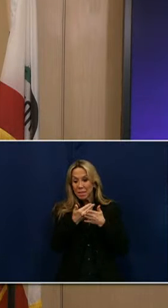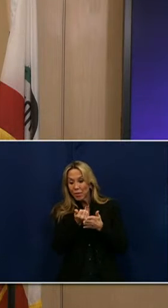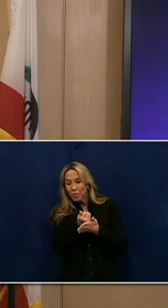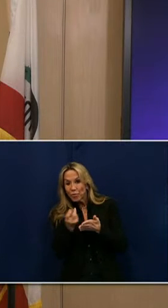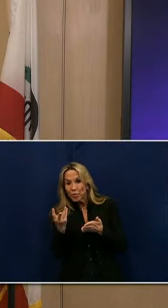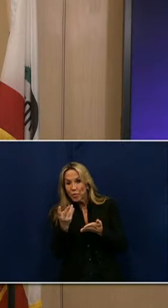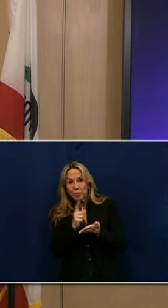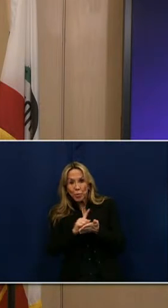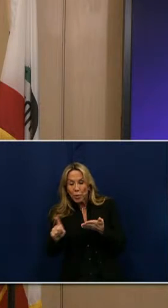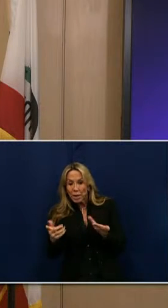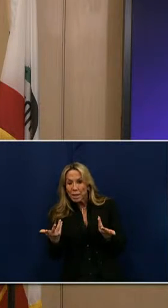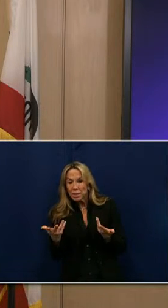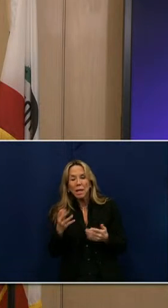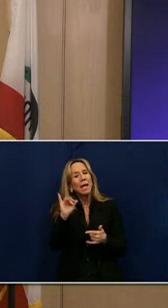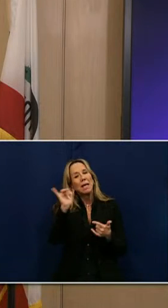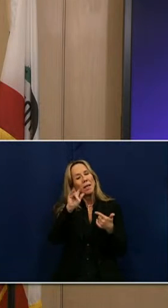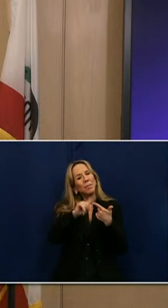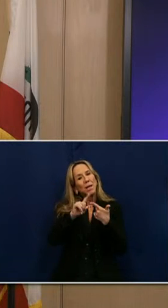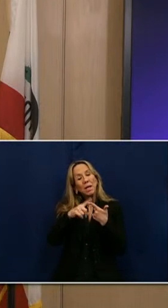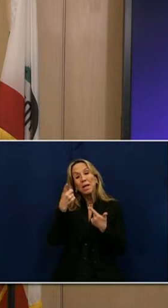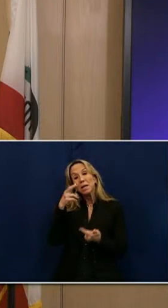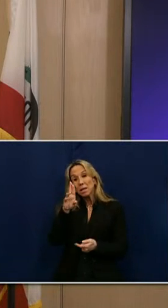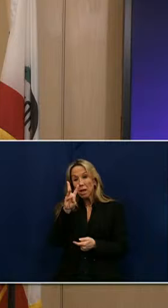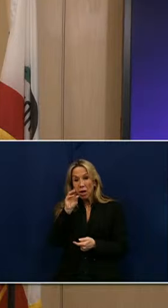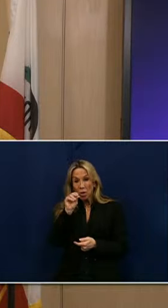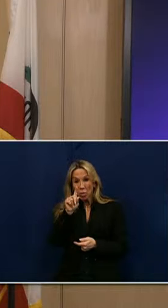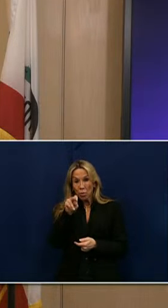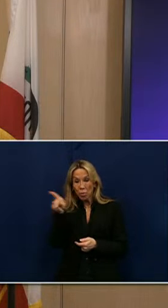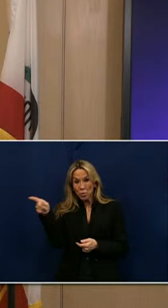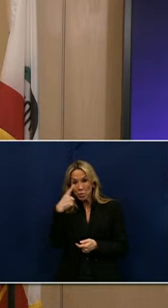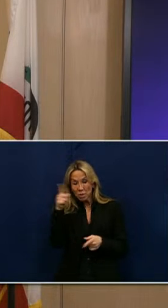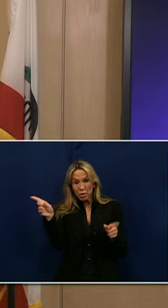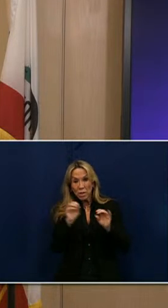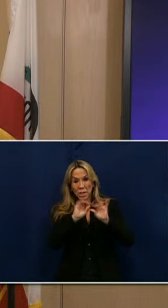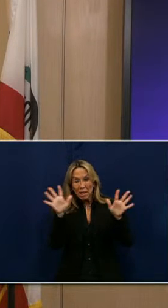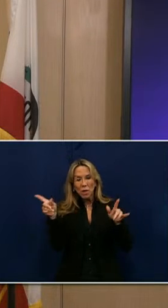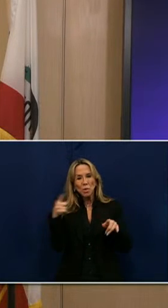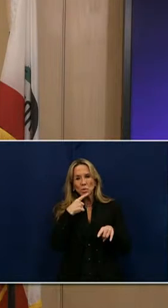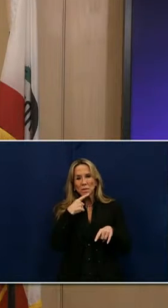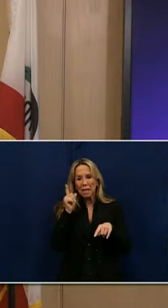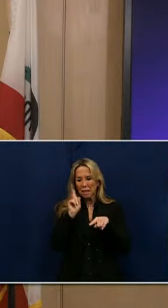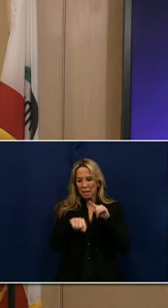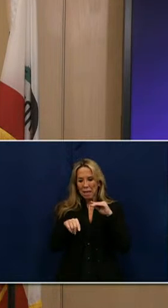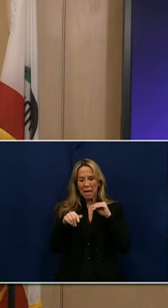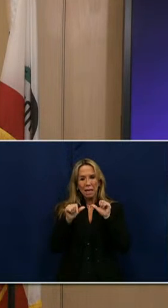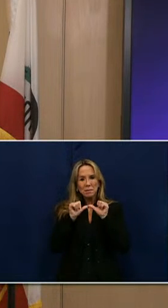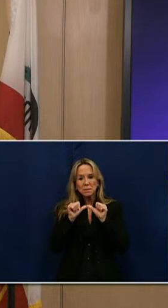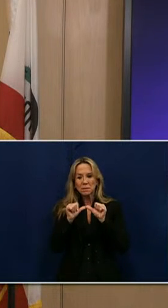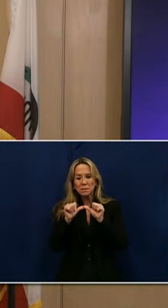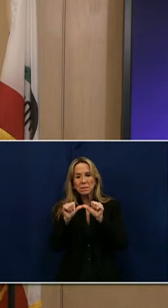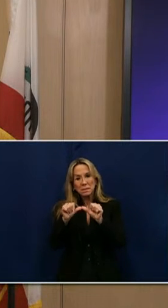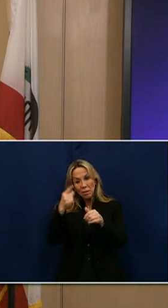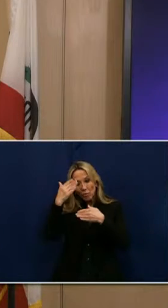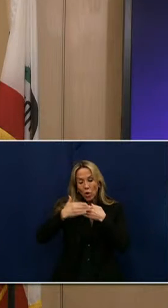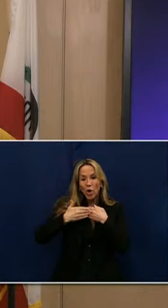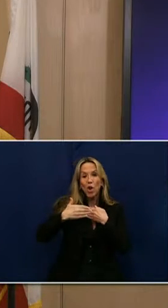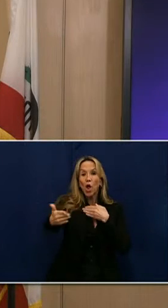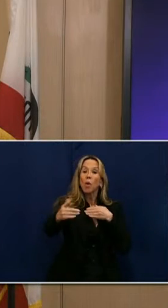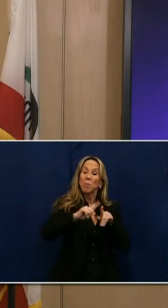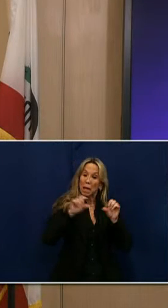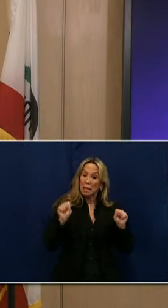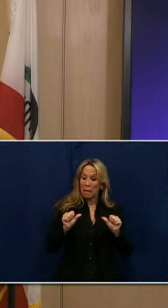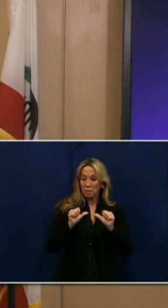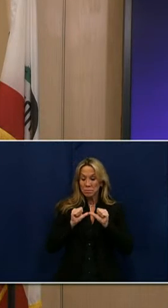And then also maybe if Dr. Wooten can clarify her comments about this being unsustainable for the long term and short term. Can you just